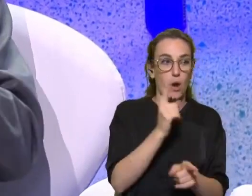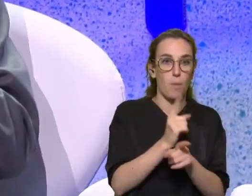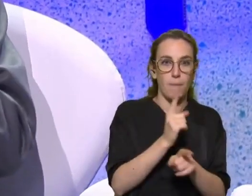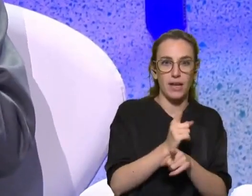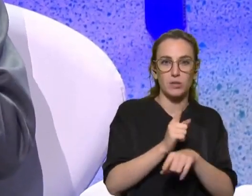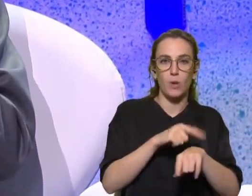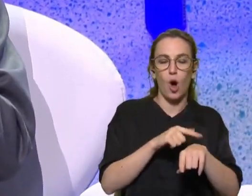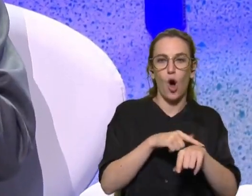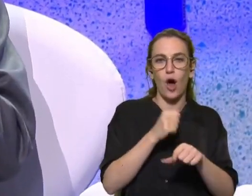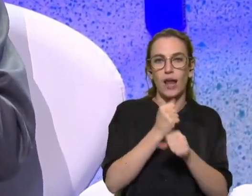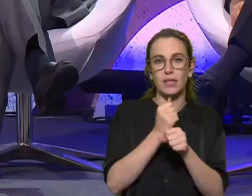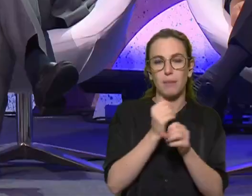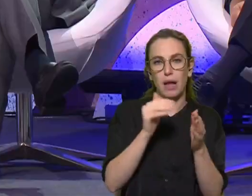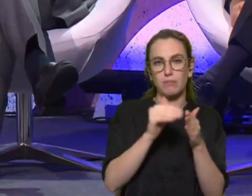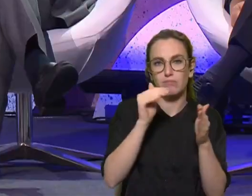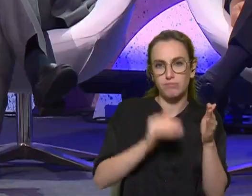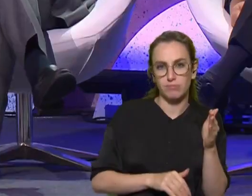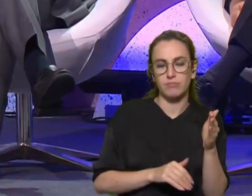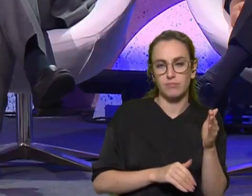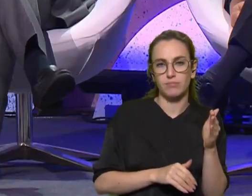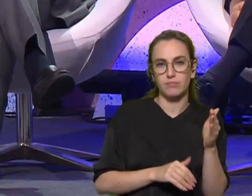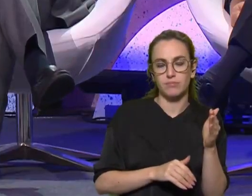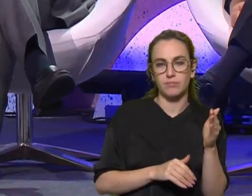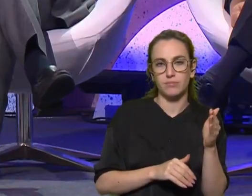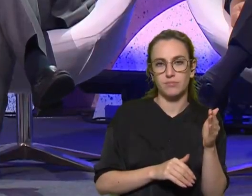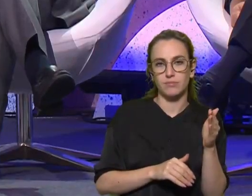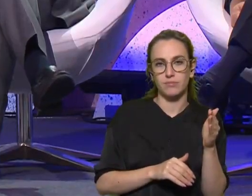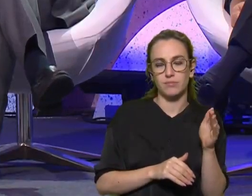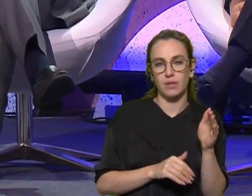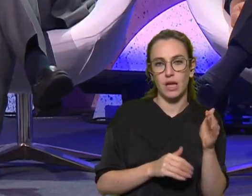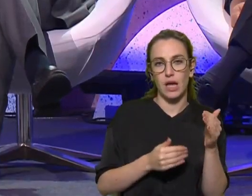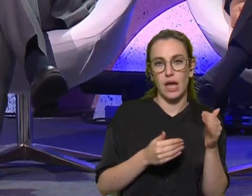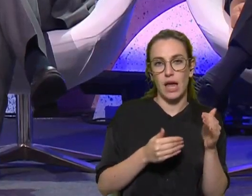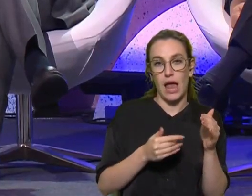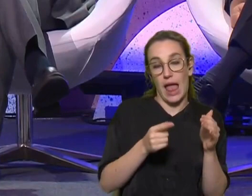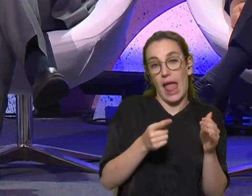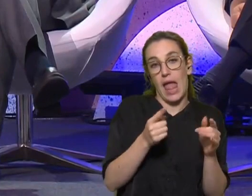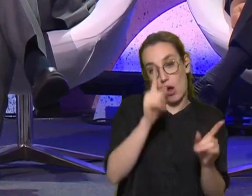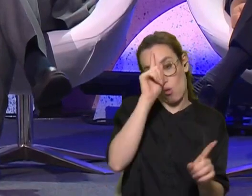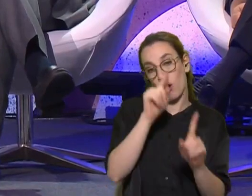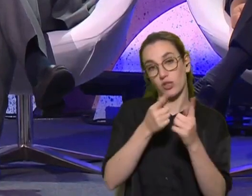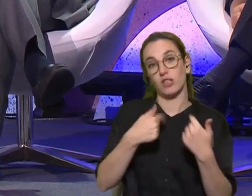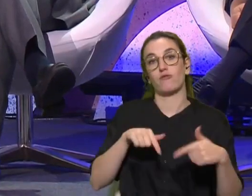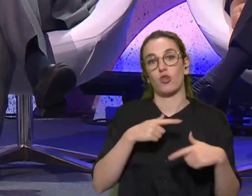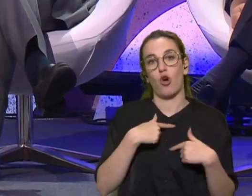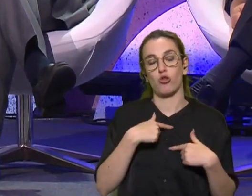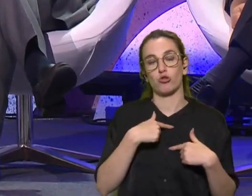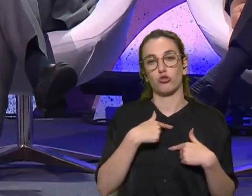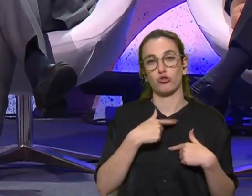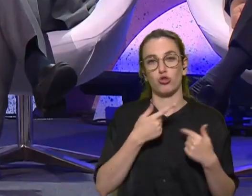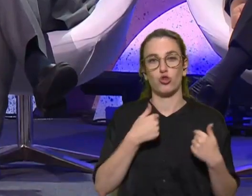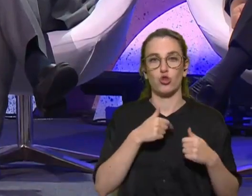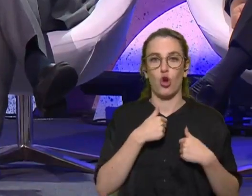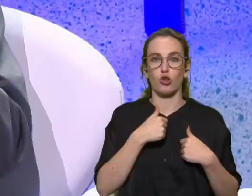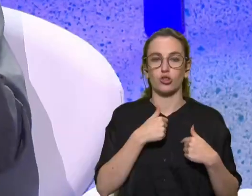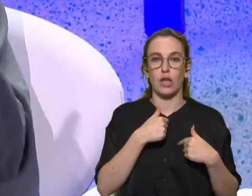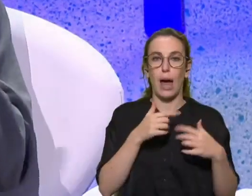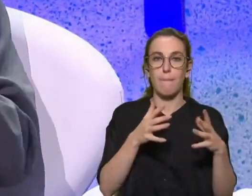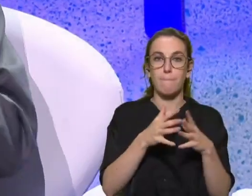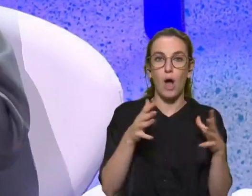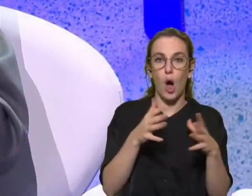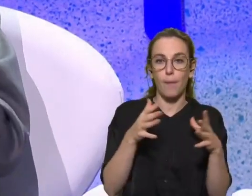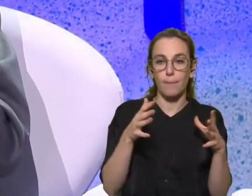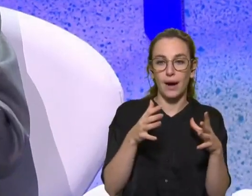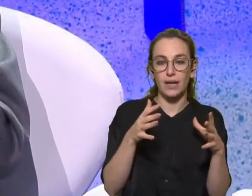produce more with less working hours or with the same working hours. It's an objective measures. We're less productive than